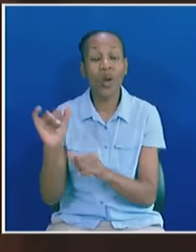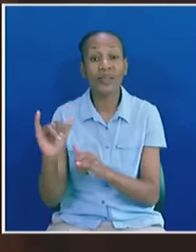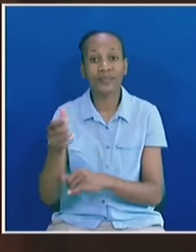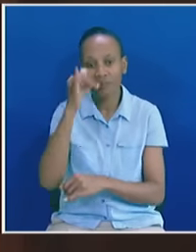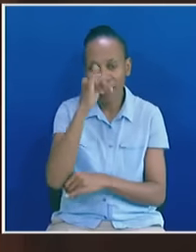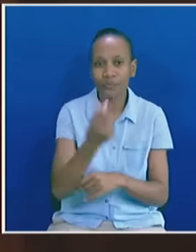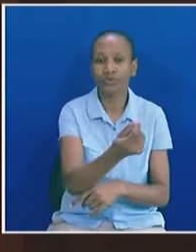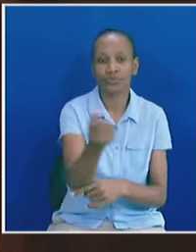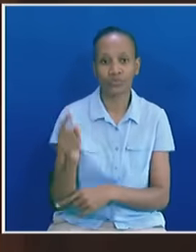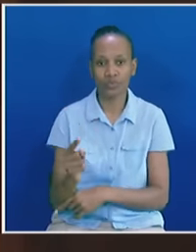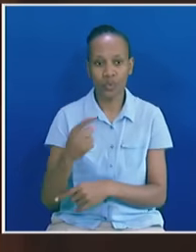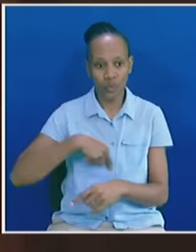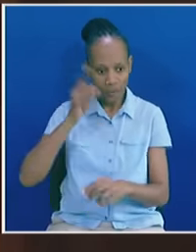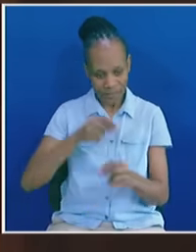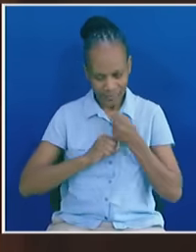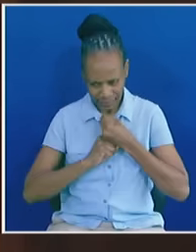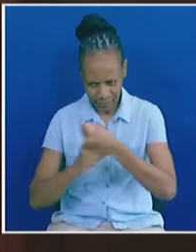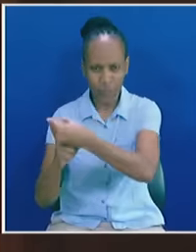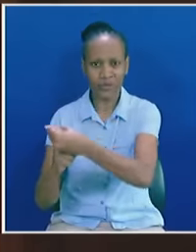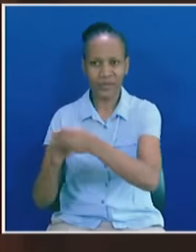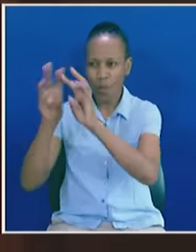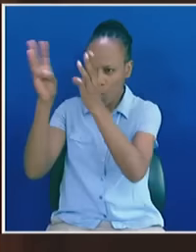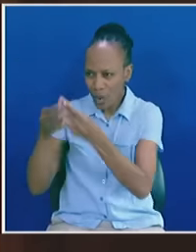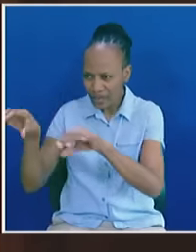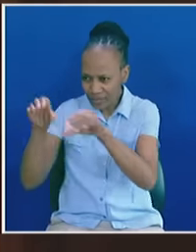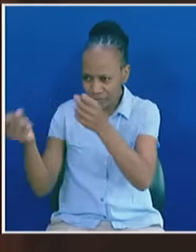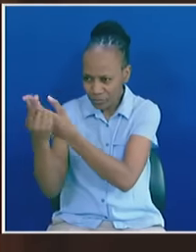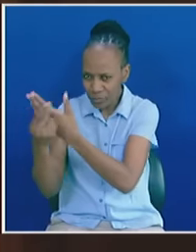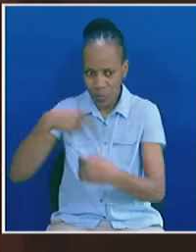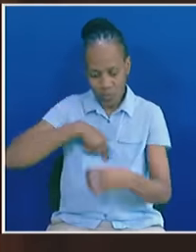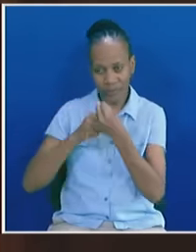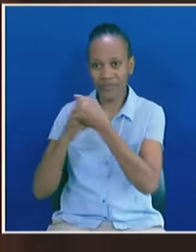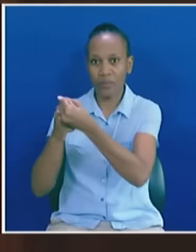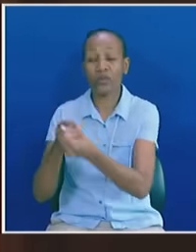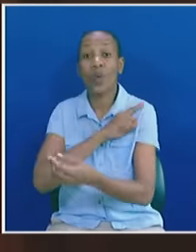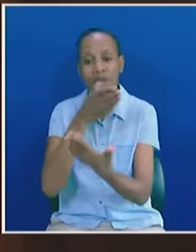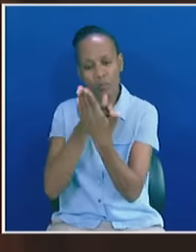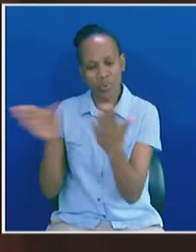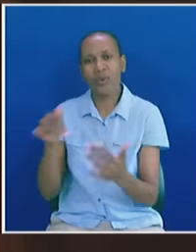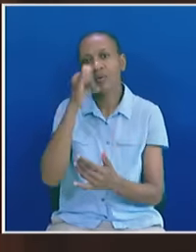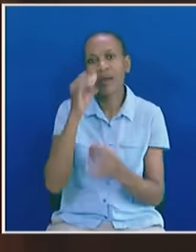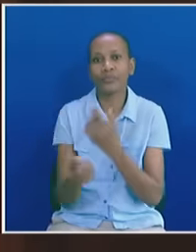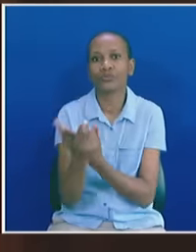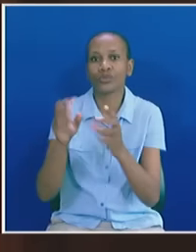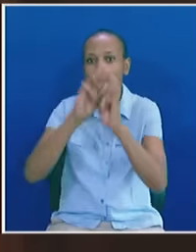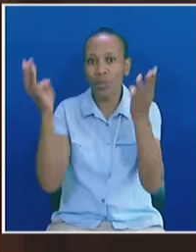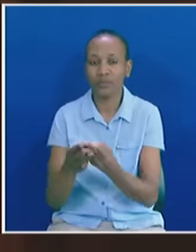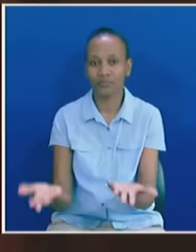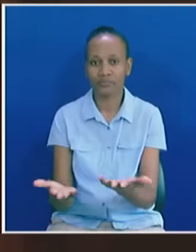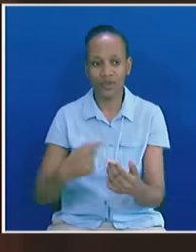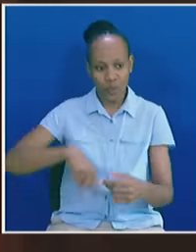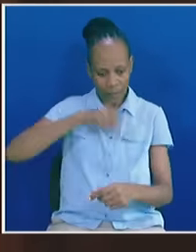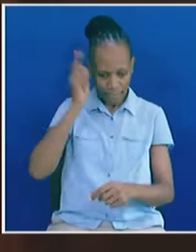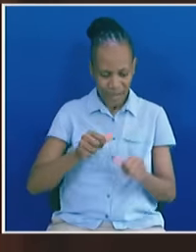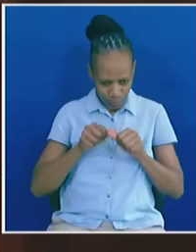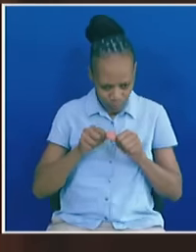must support all global initiatives that ensure that and relate to fighting terrorism. We have to continue all